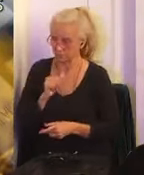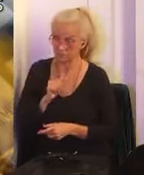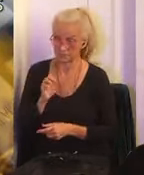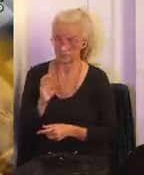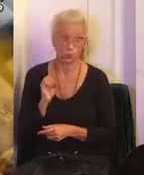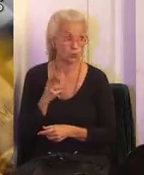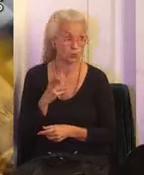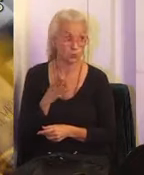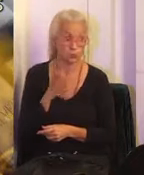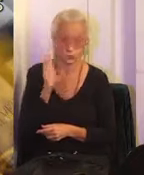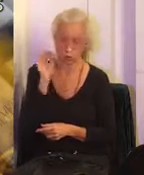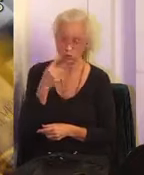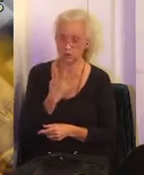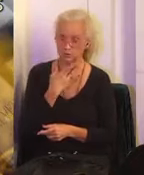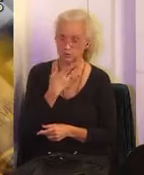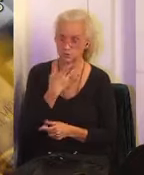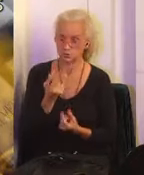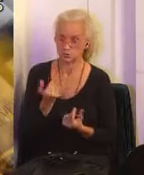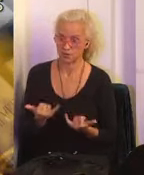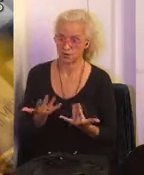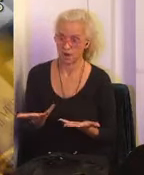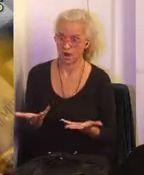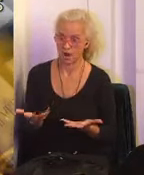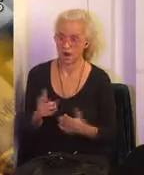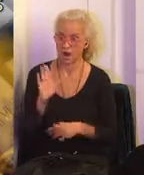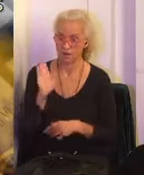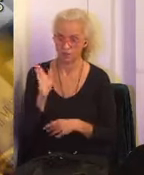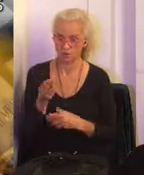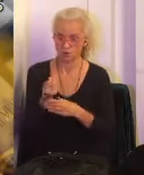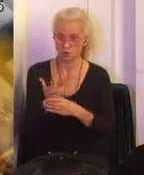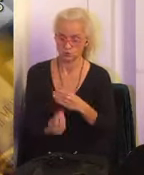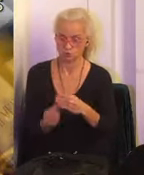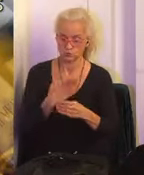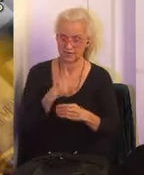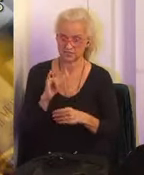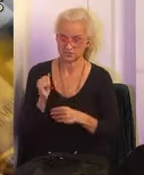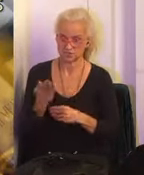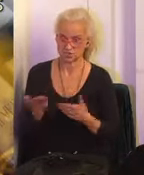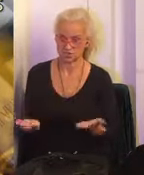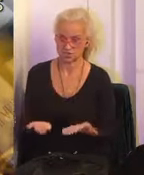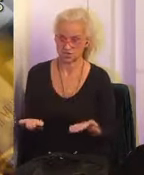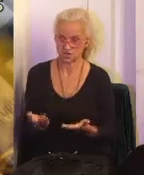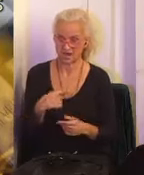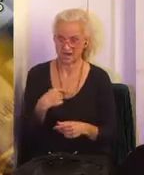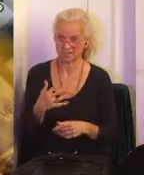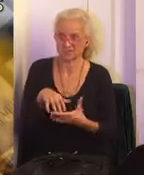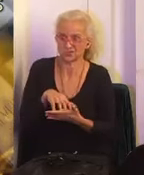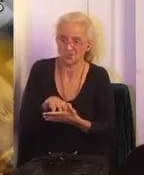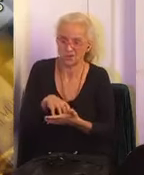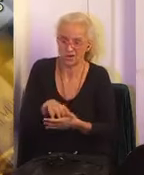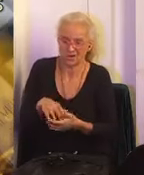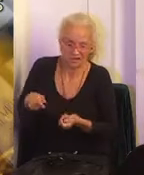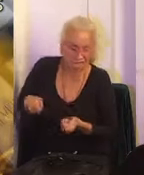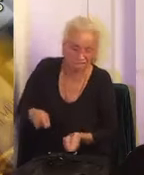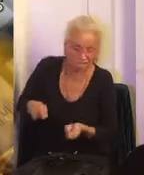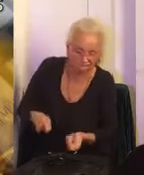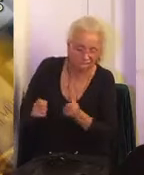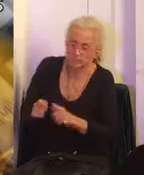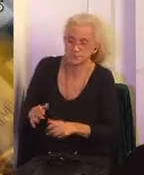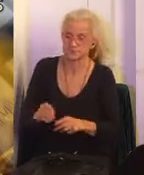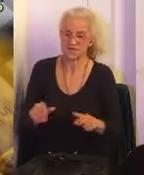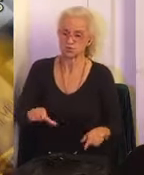no, now what am I going to do? I'm going to lose my job here. And I'm too weak to dig dishes and too